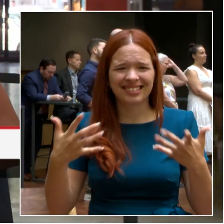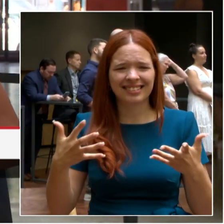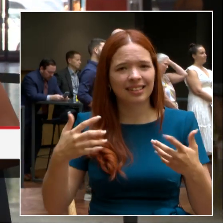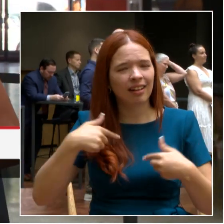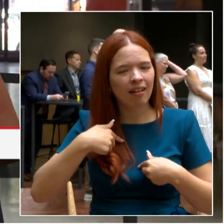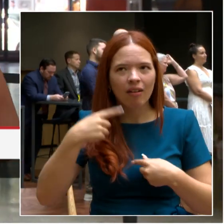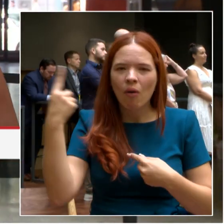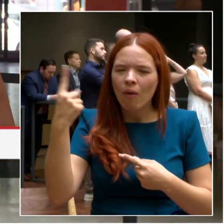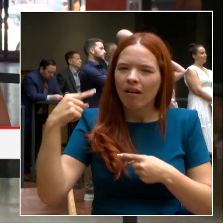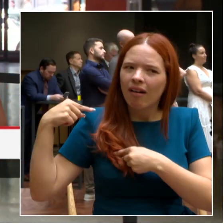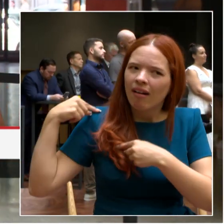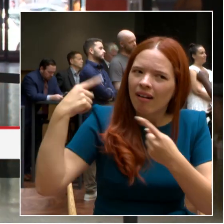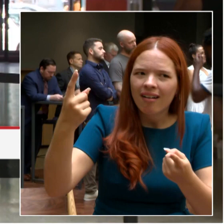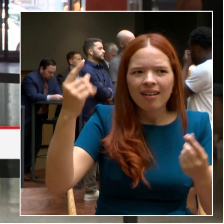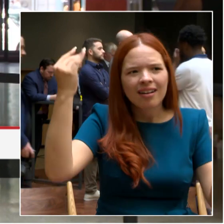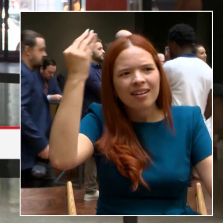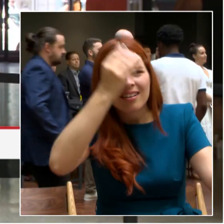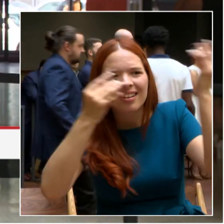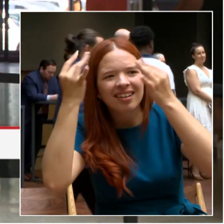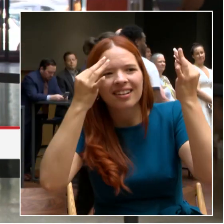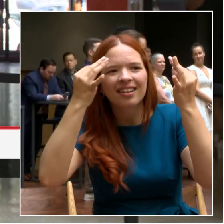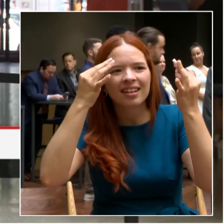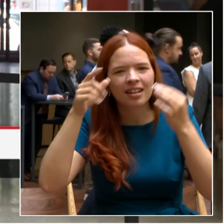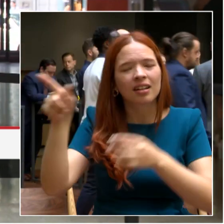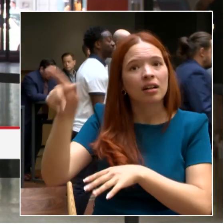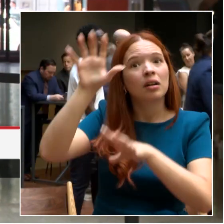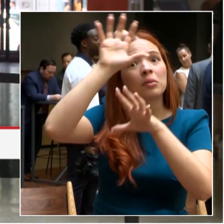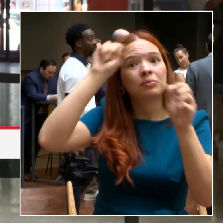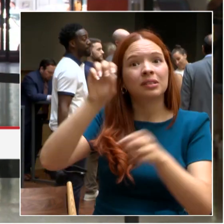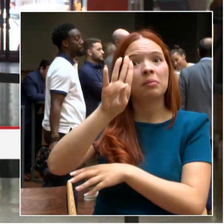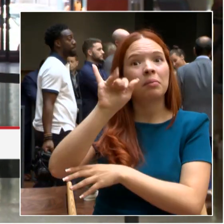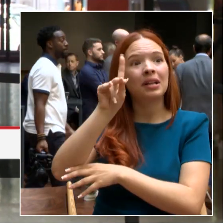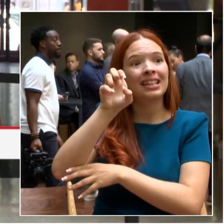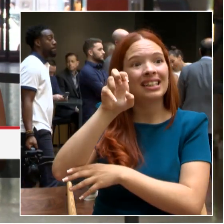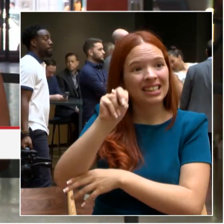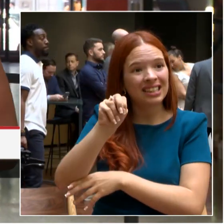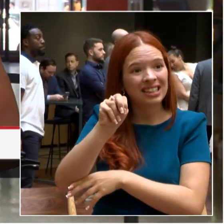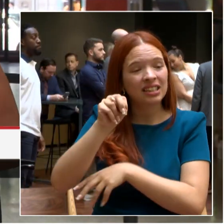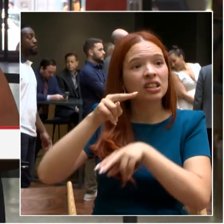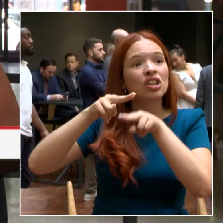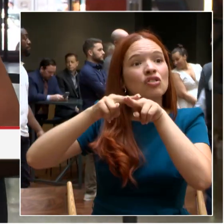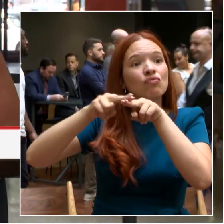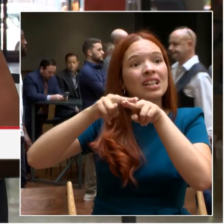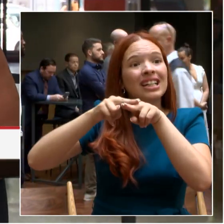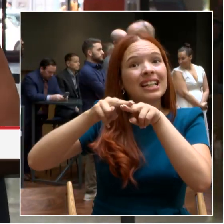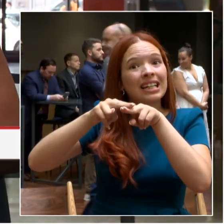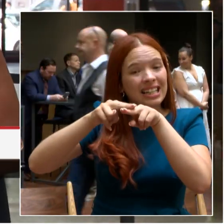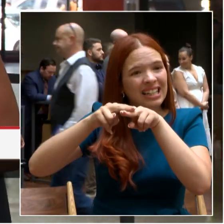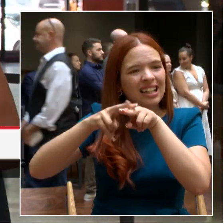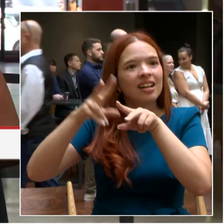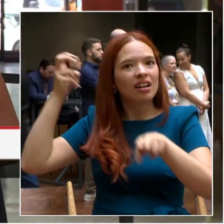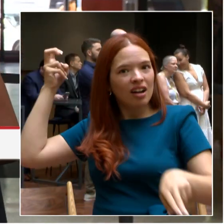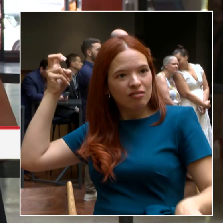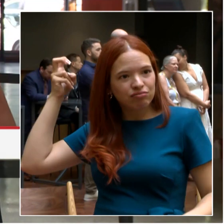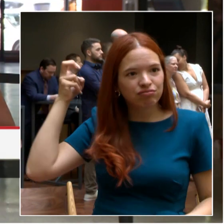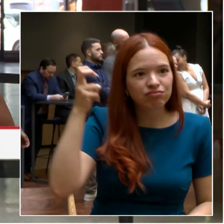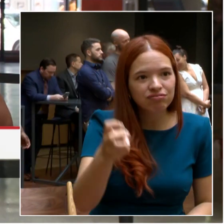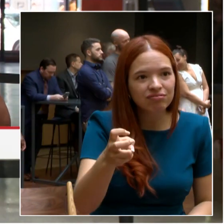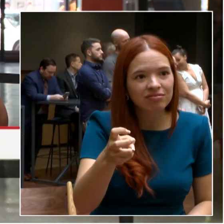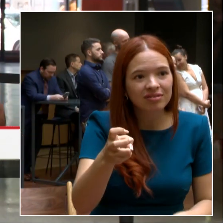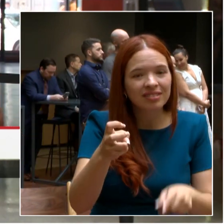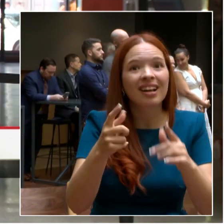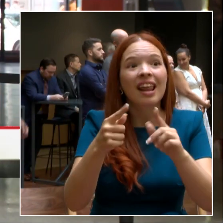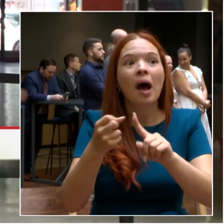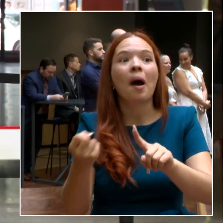day to come to work in Washington, D.C. and go back to Delaware, I know he thinks like I